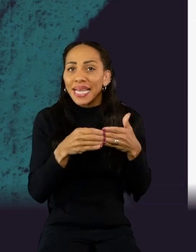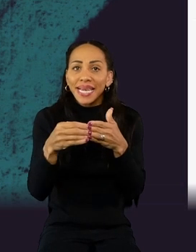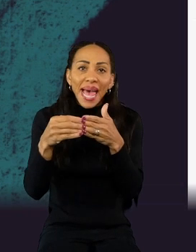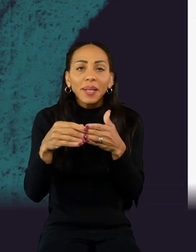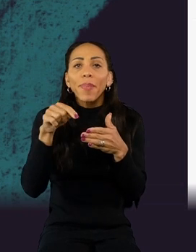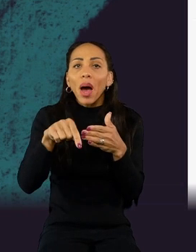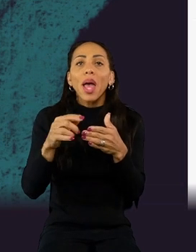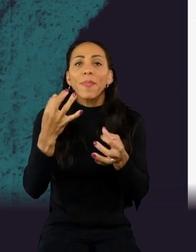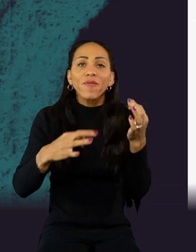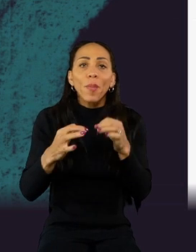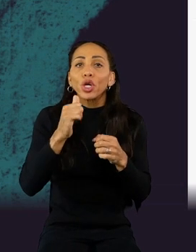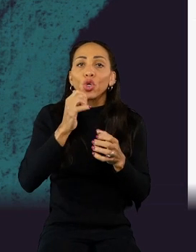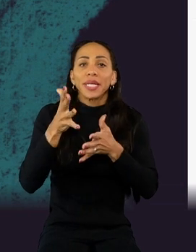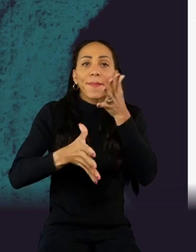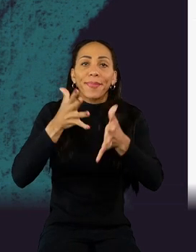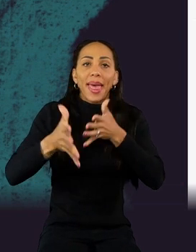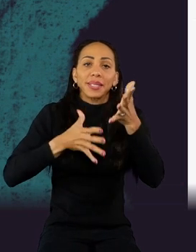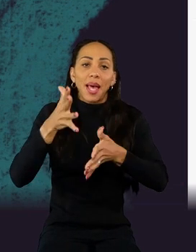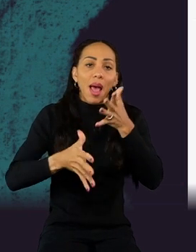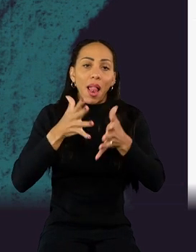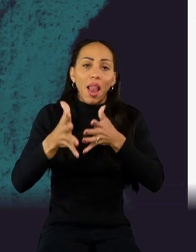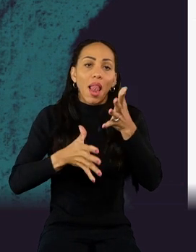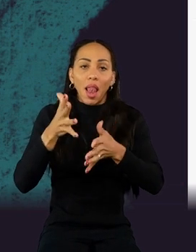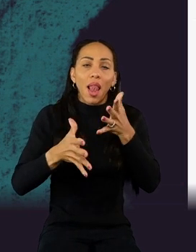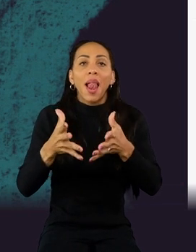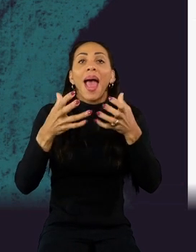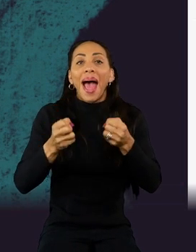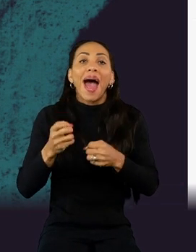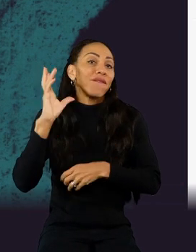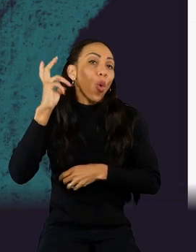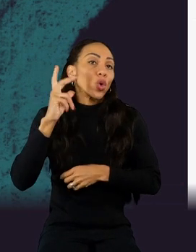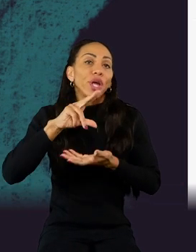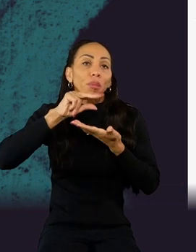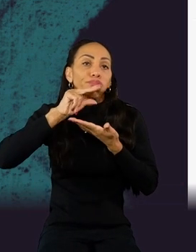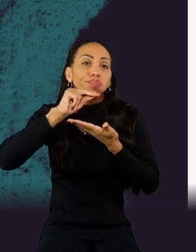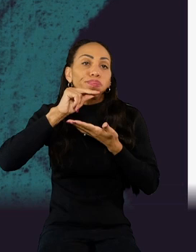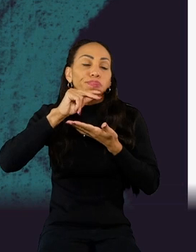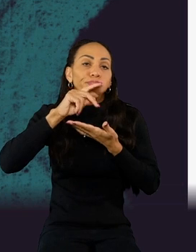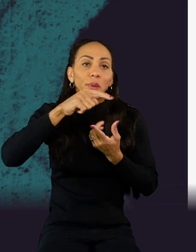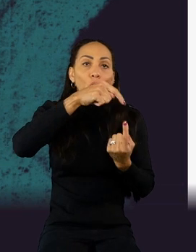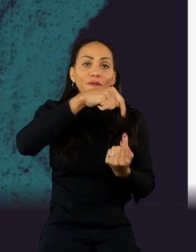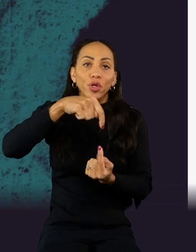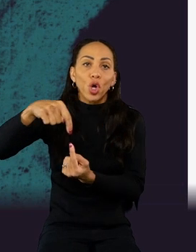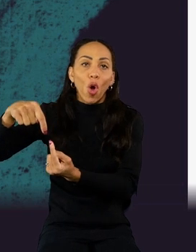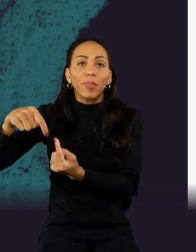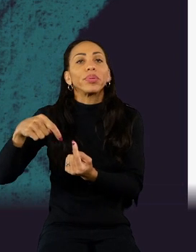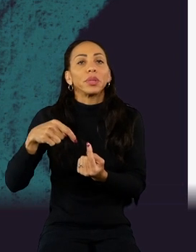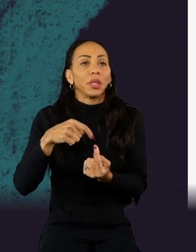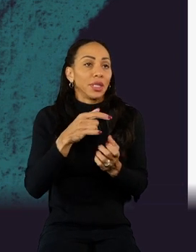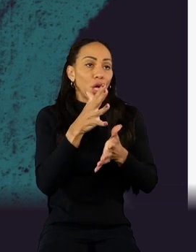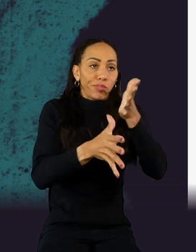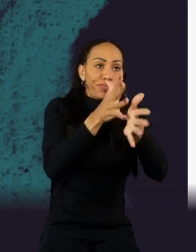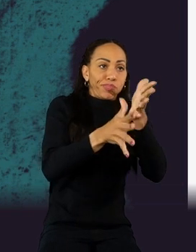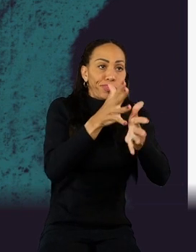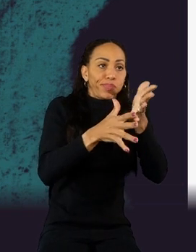and what it is. It's led by a performer who's using BSL. There's then there's audio over the top